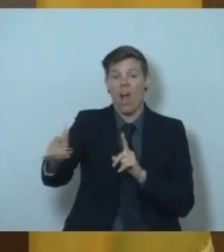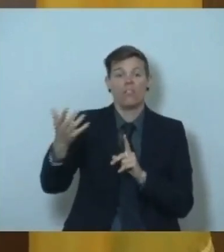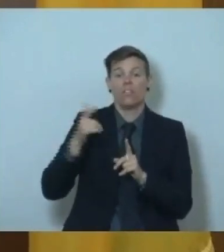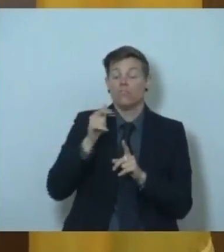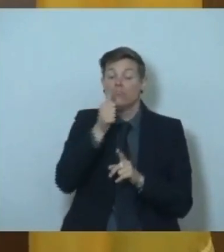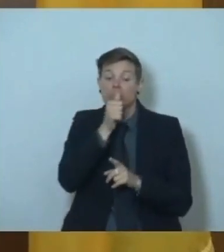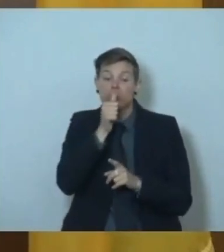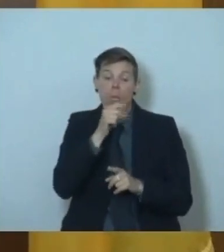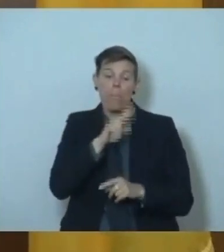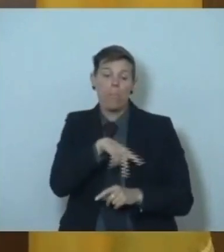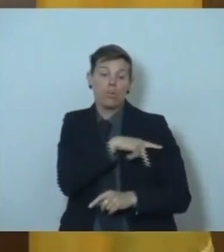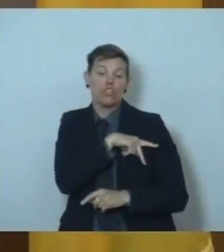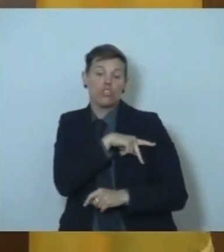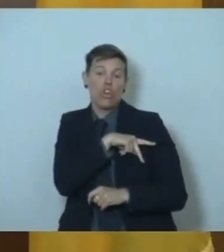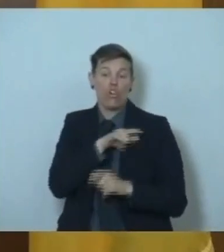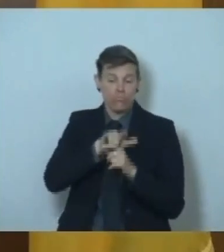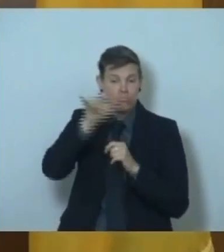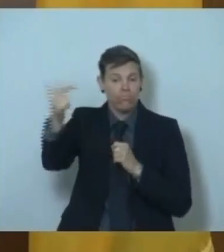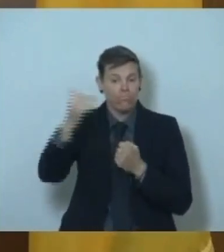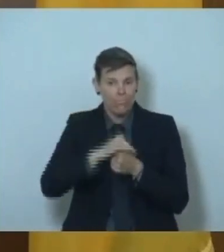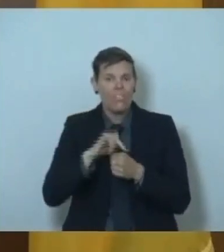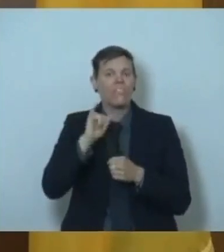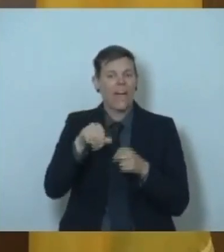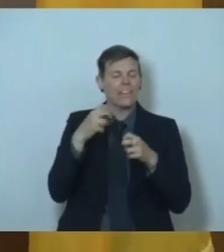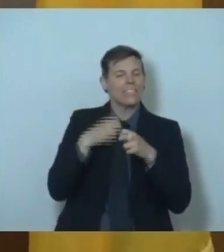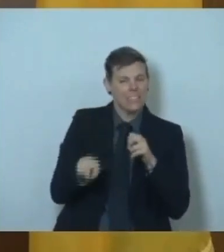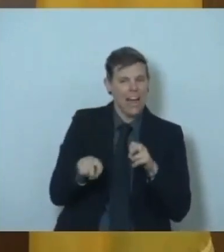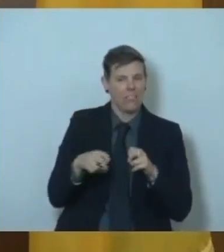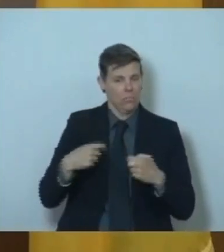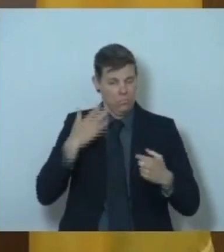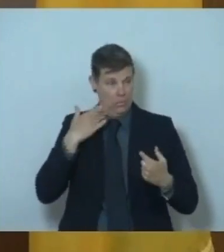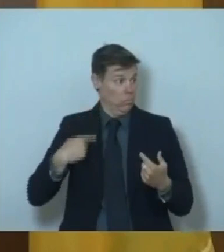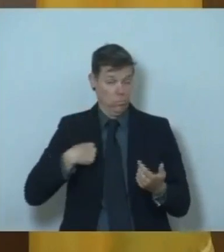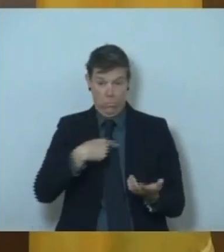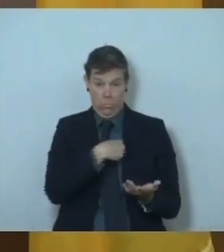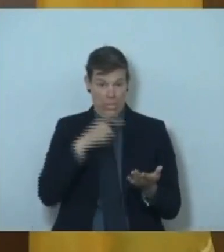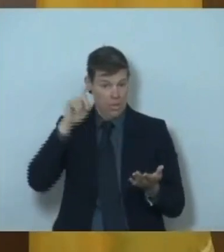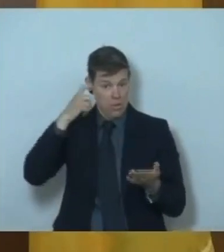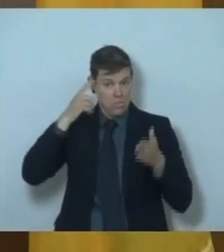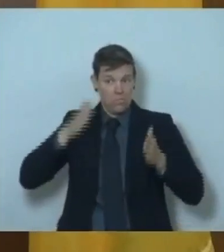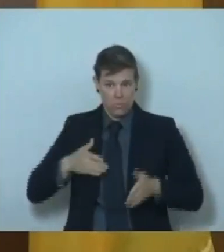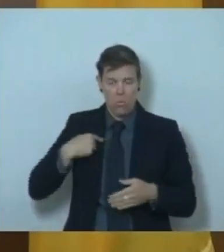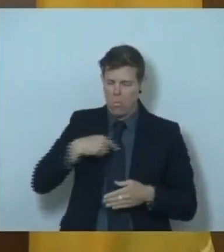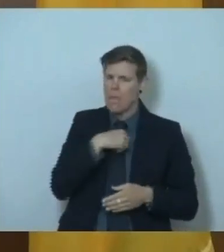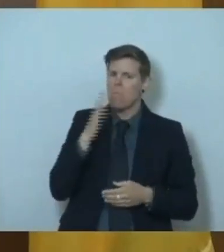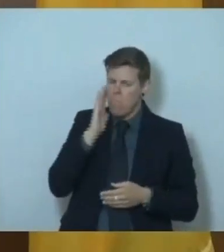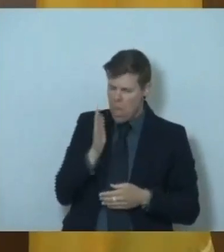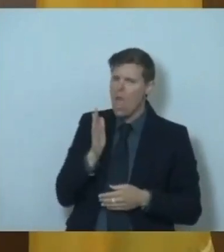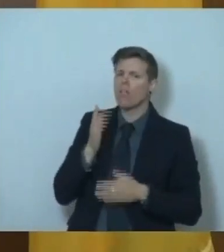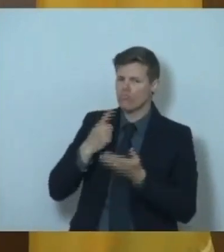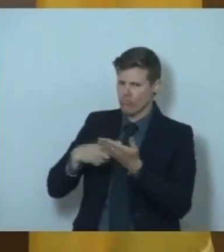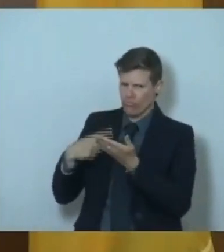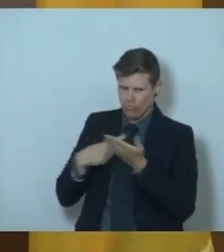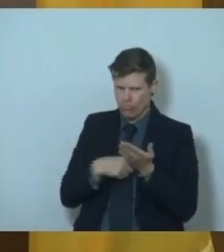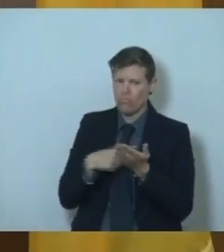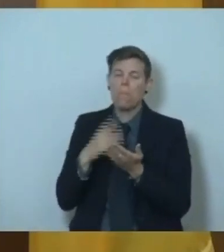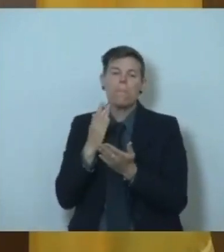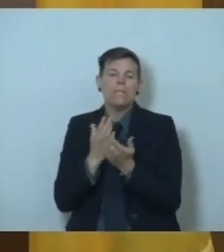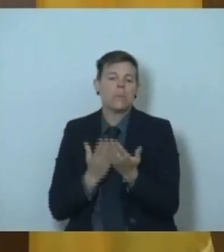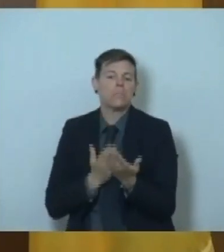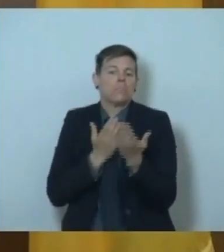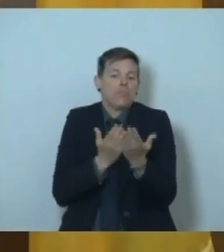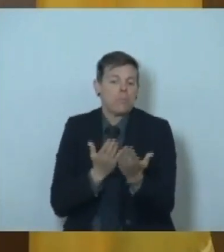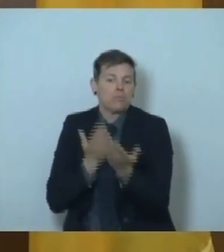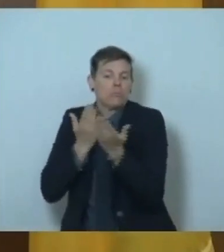next set of recommendations to me about. So right now that's in place, but yes, at some point as we're dealing with tourism